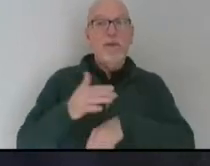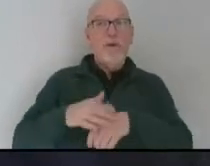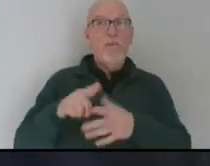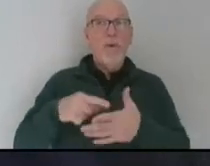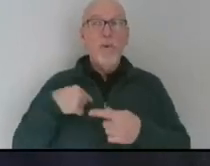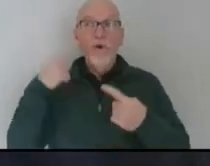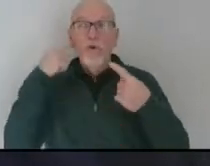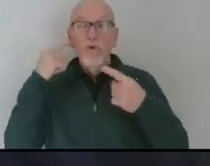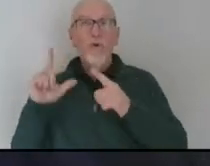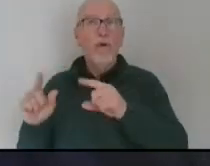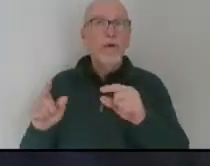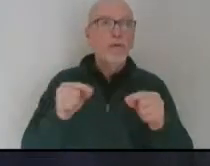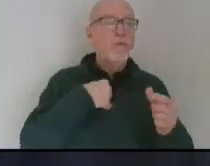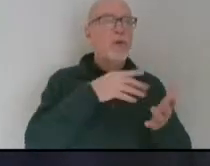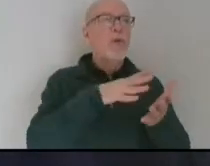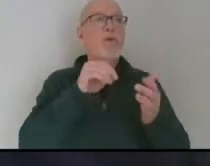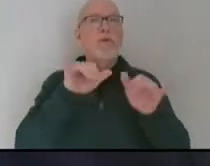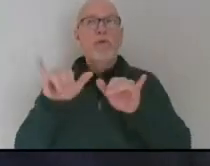learned,